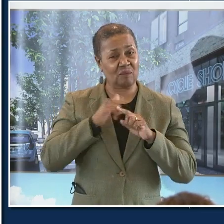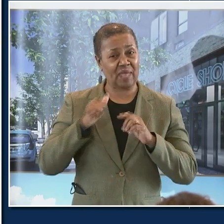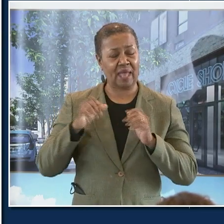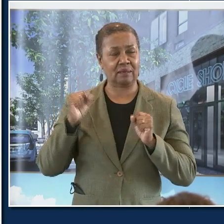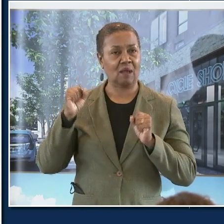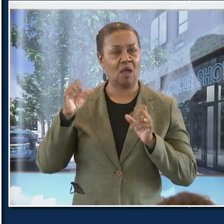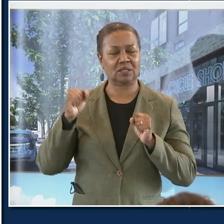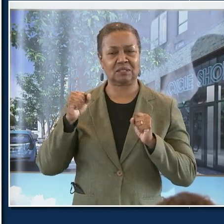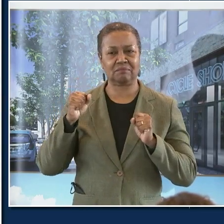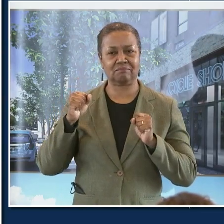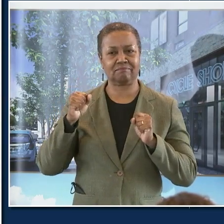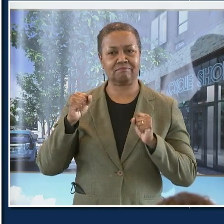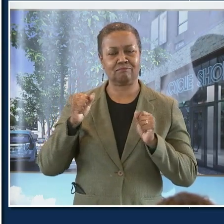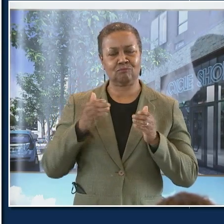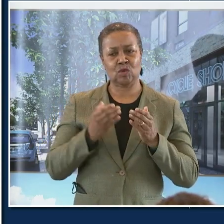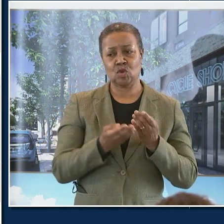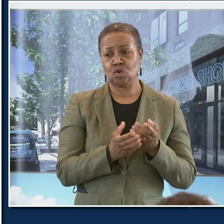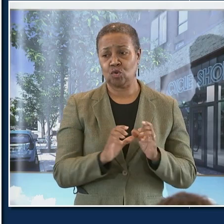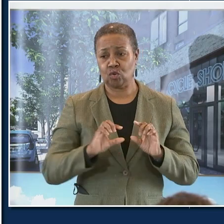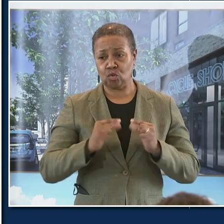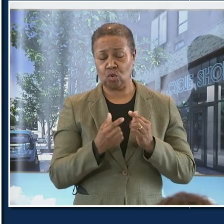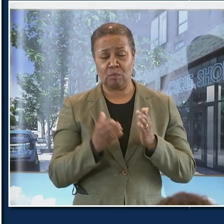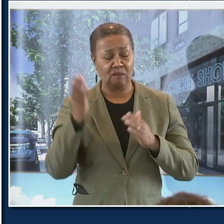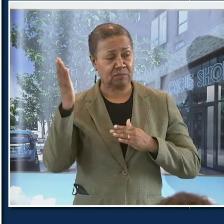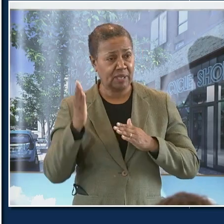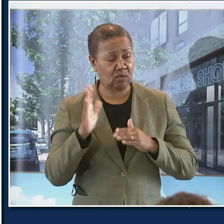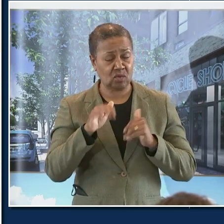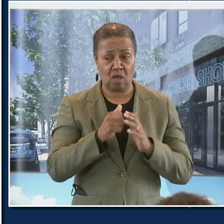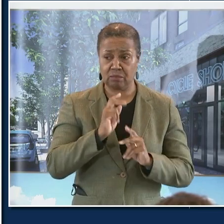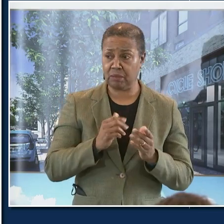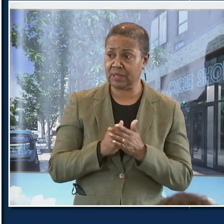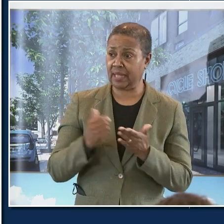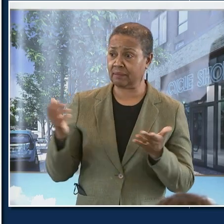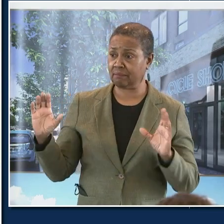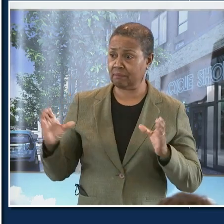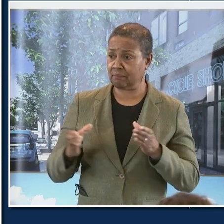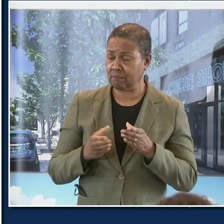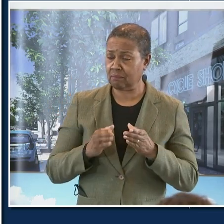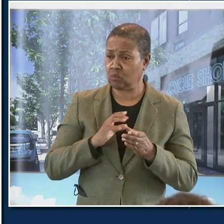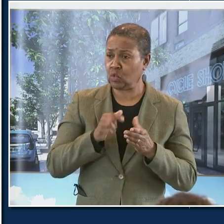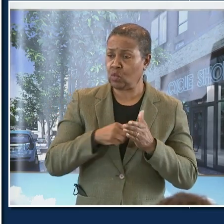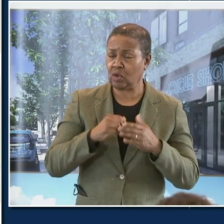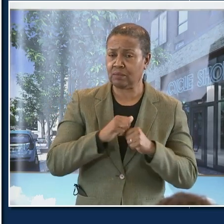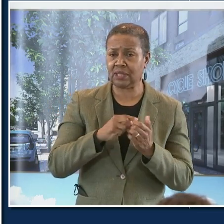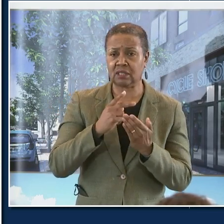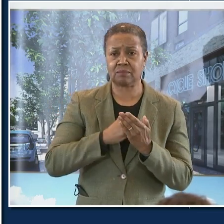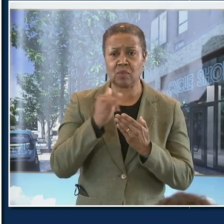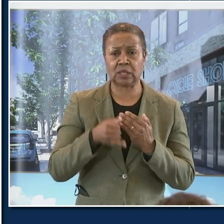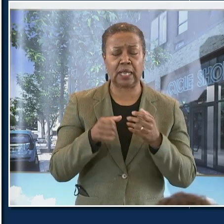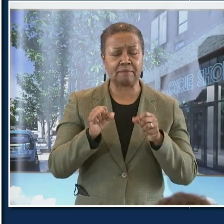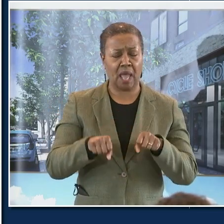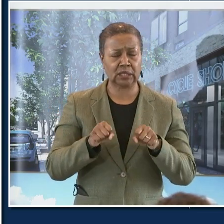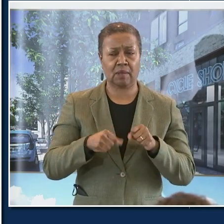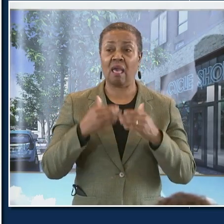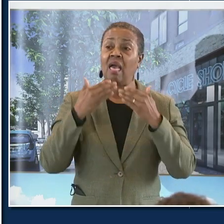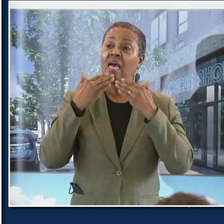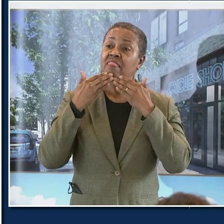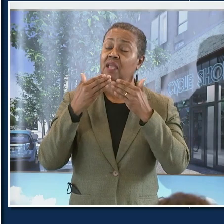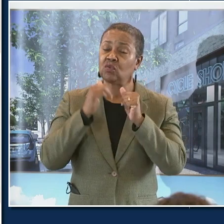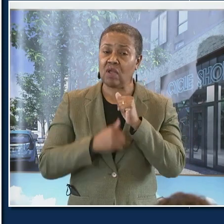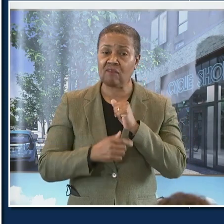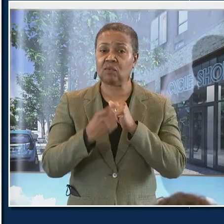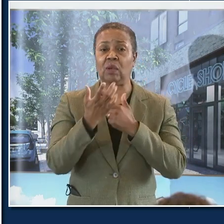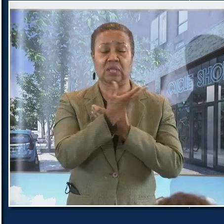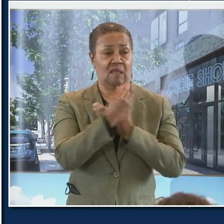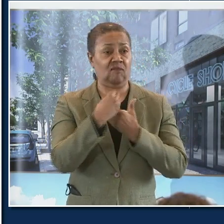line of speakers all the people that came together to make this project possible. So thank you to